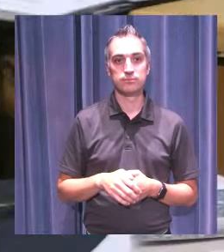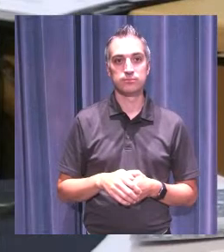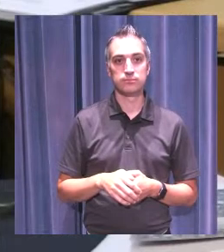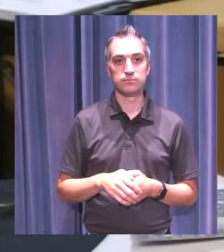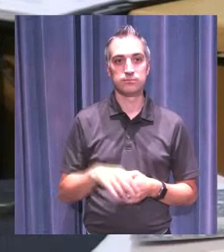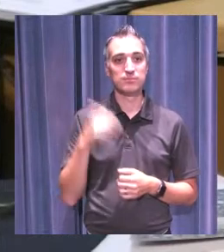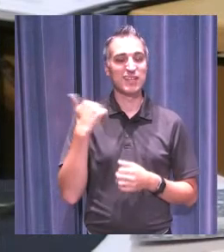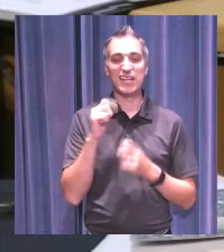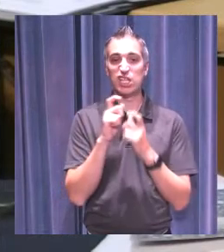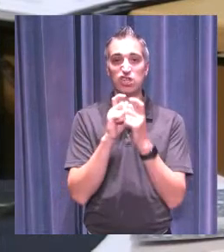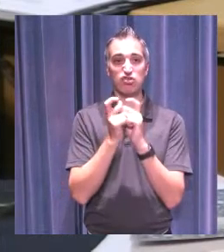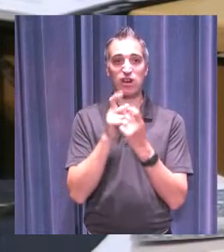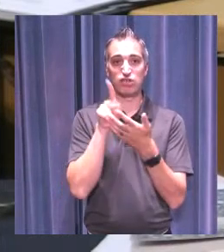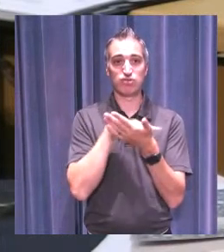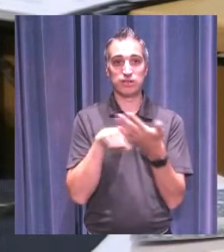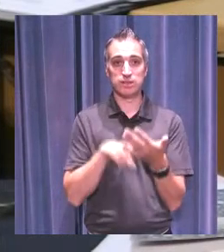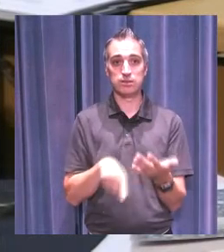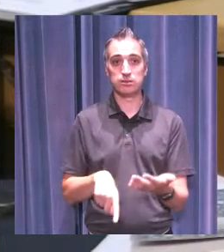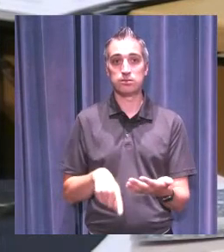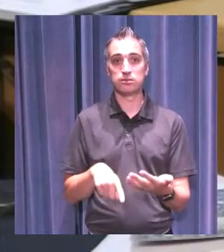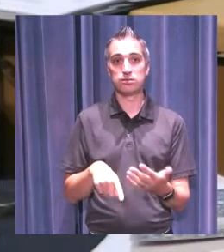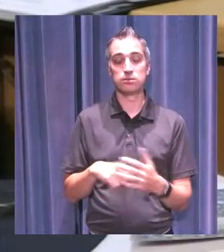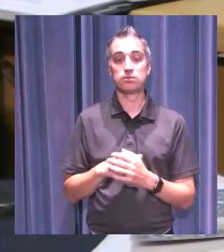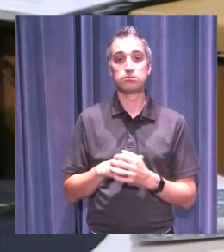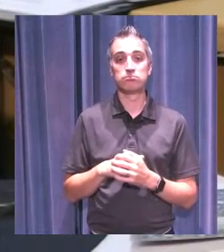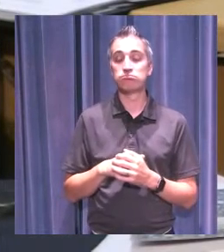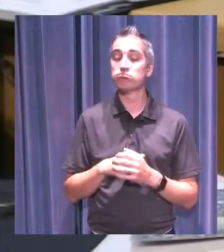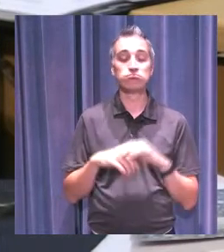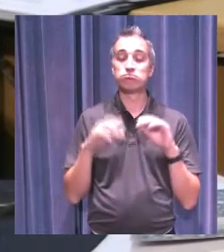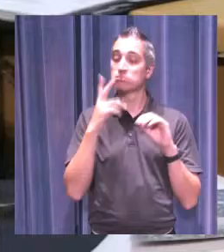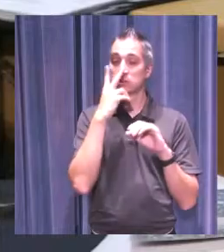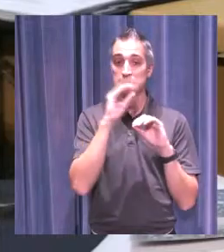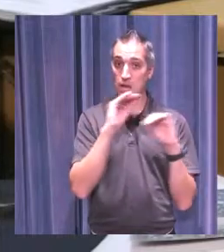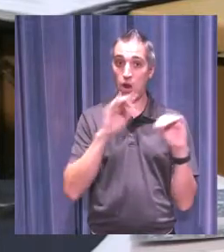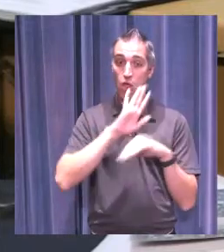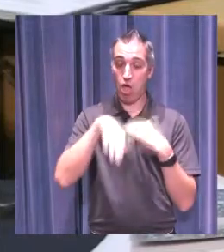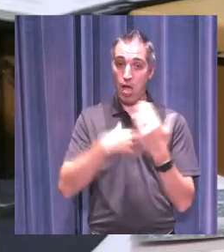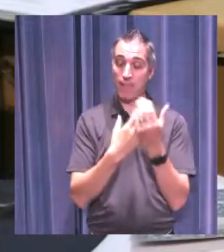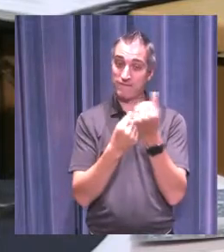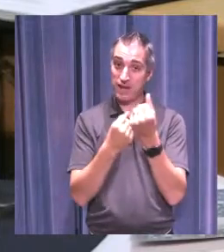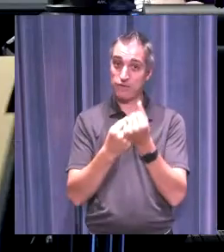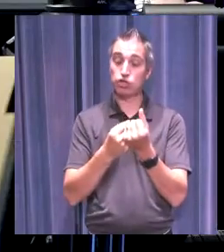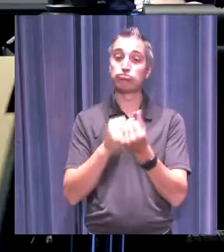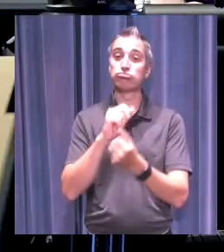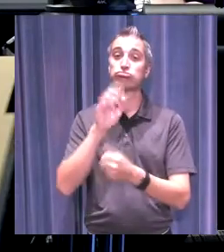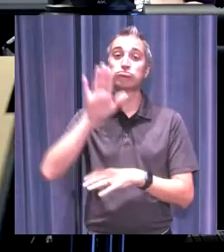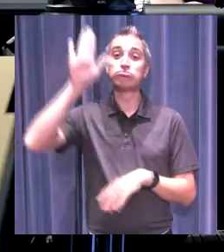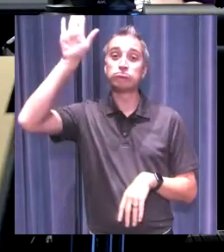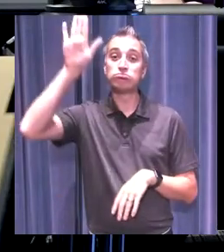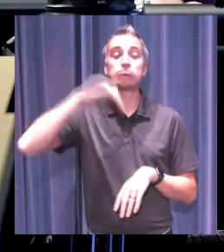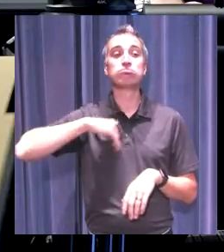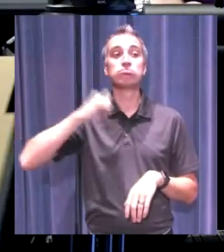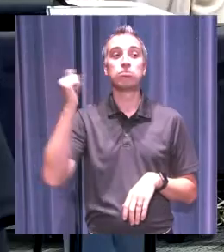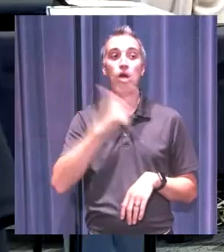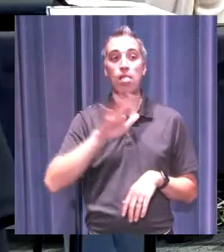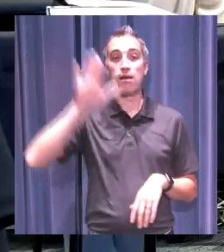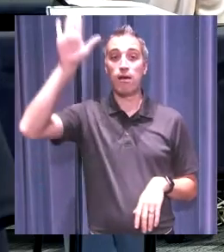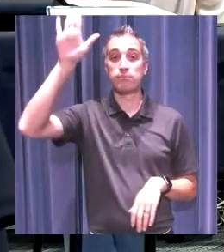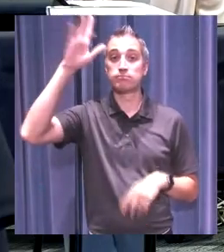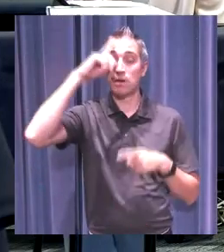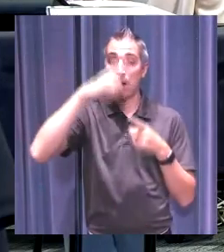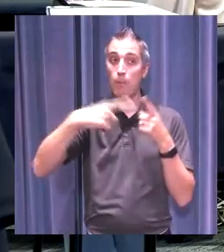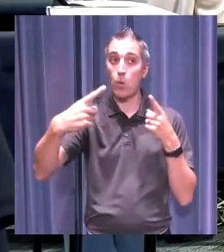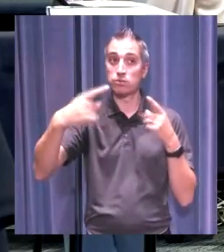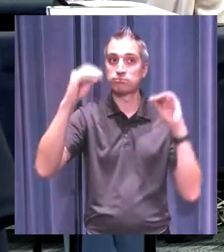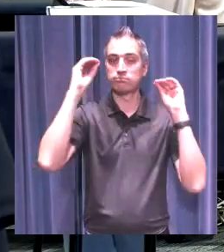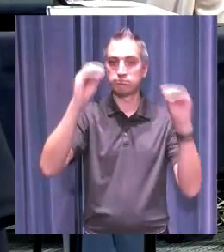Any corrections, questions? Seeing none, all those in favor signify by saying aye. Aye. Aye. Opposed,